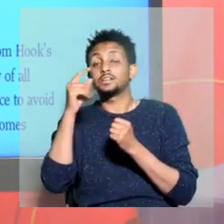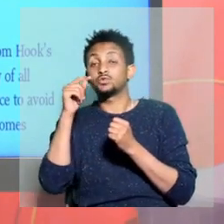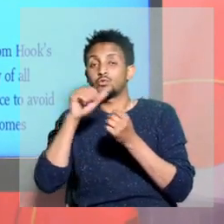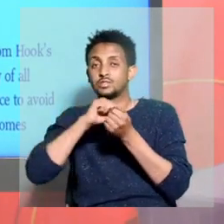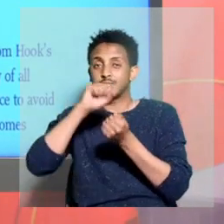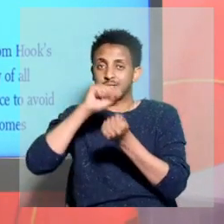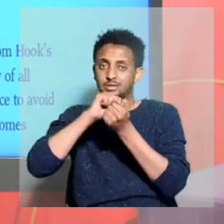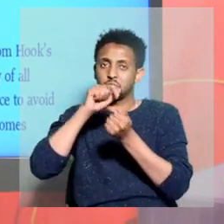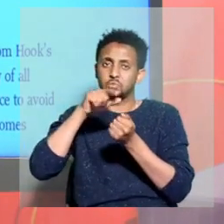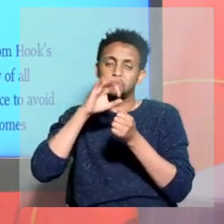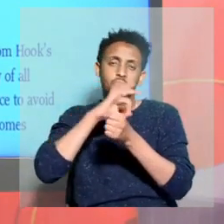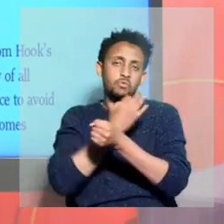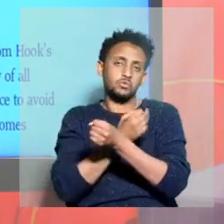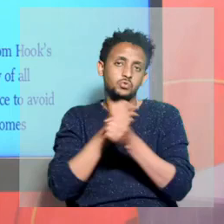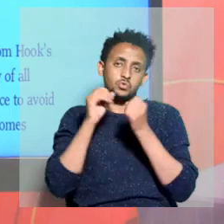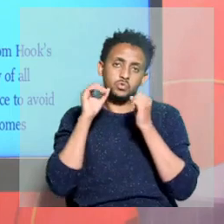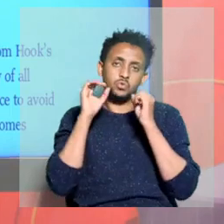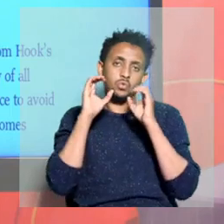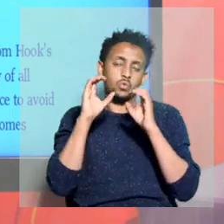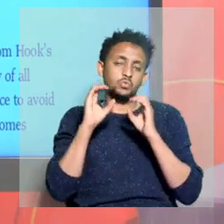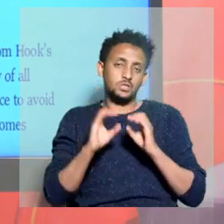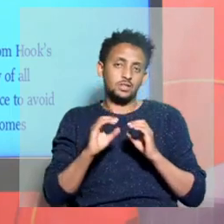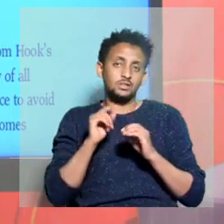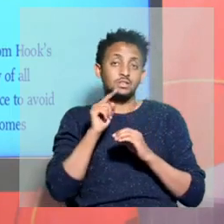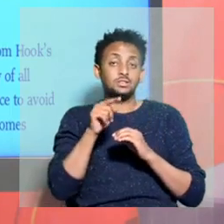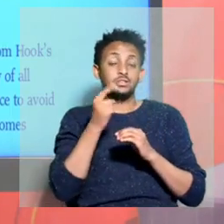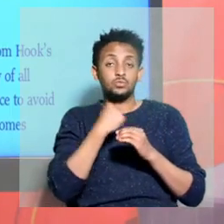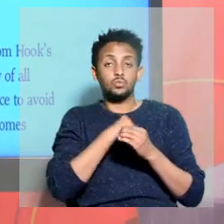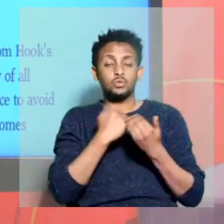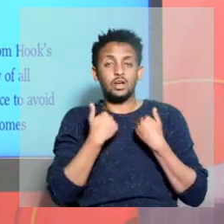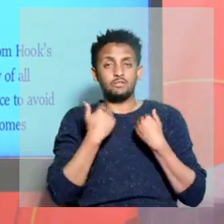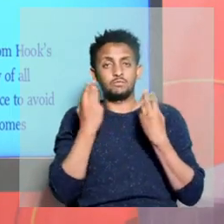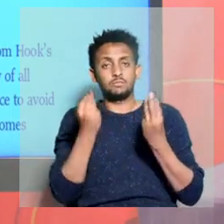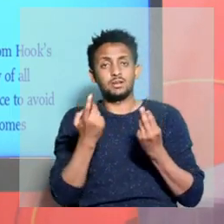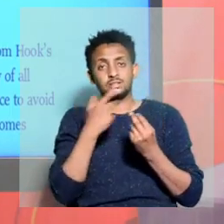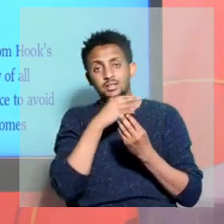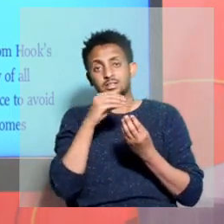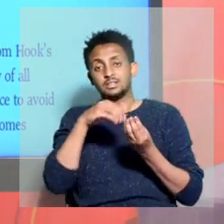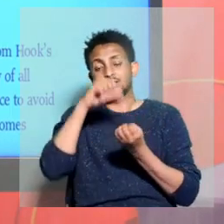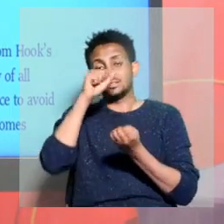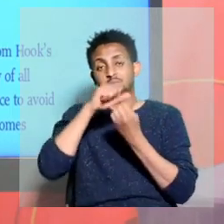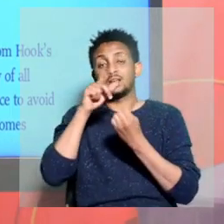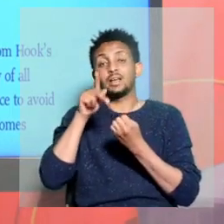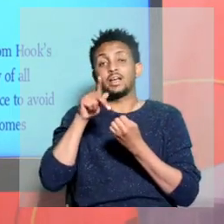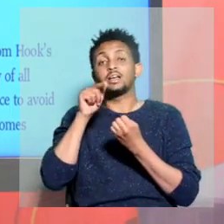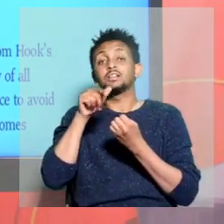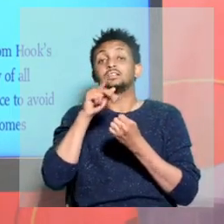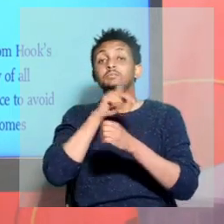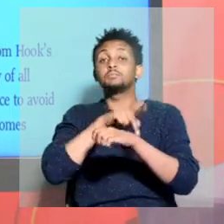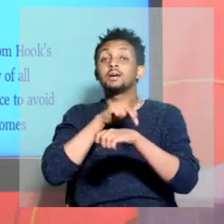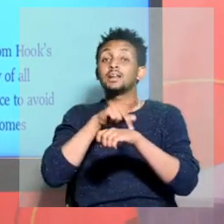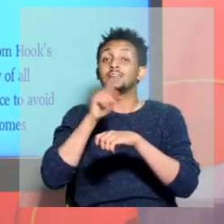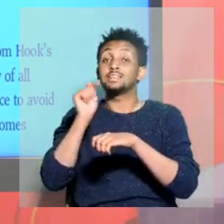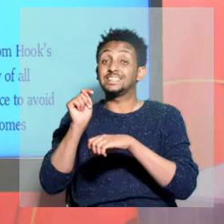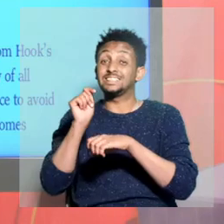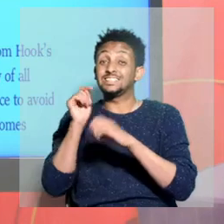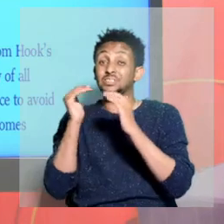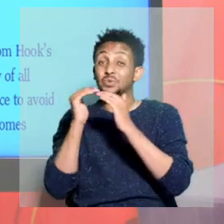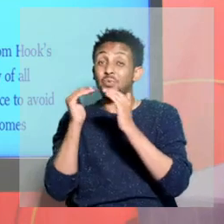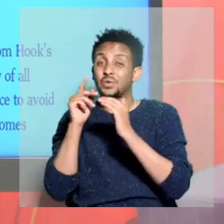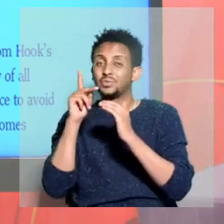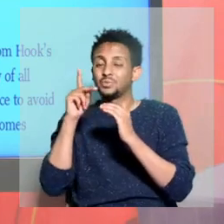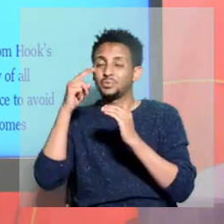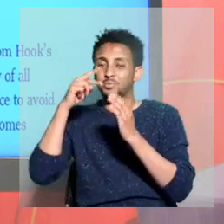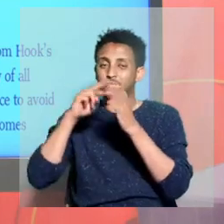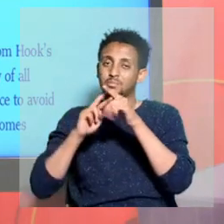spring, or force constant of the spring. So here you have mass and the spring with k. The period T is equals to